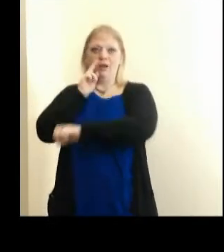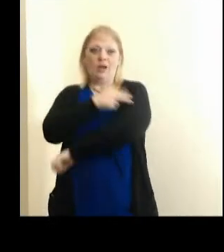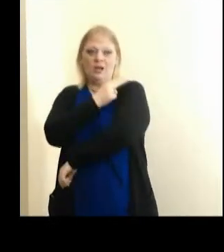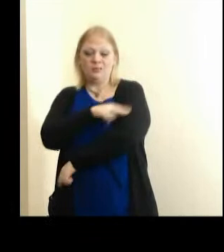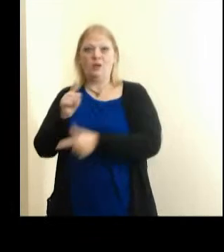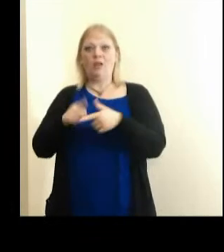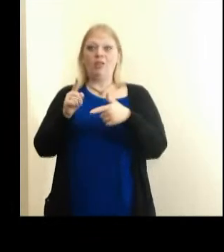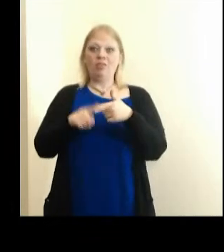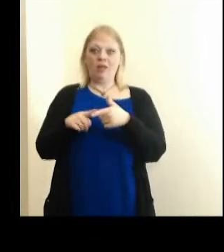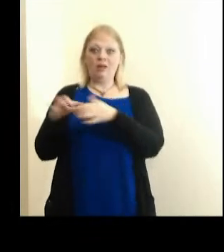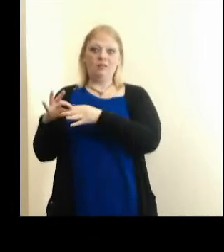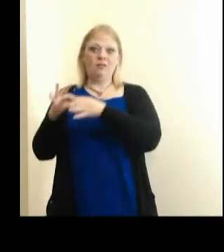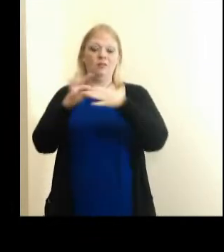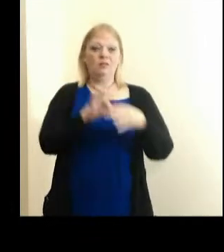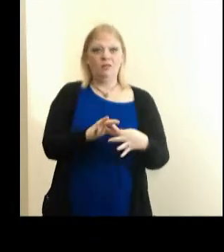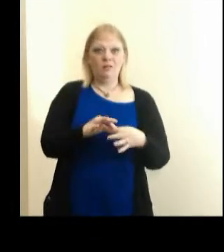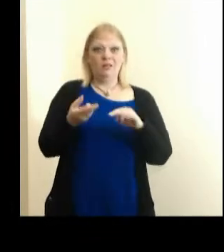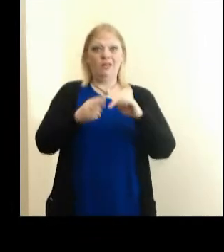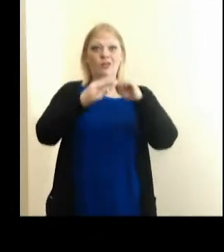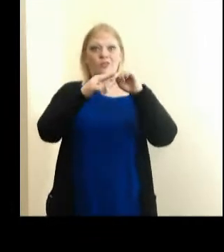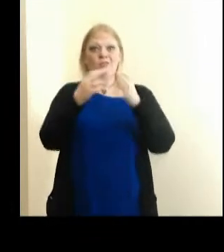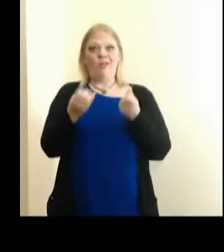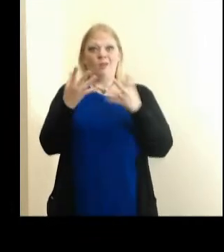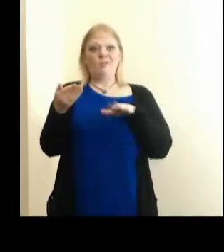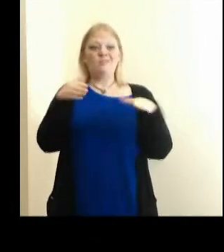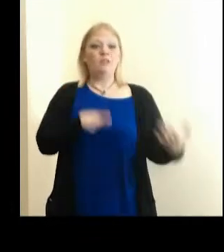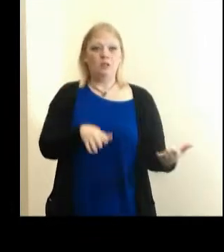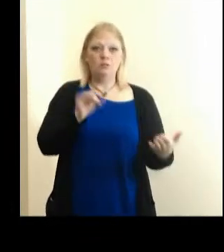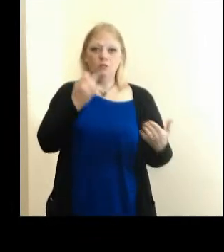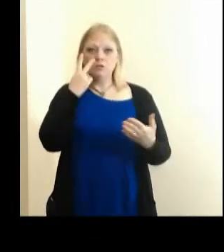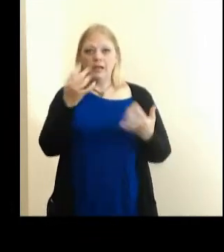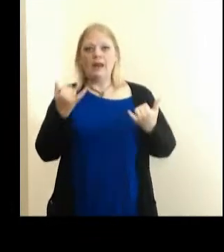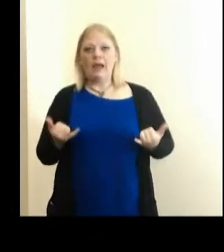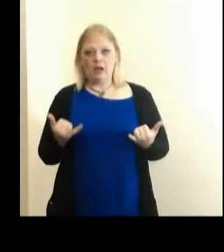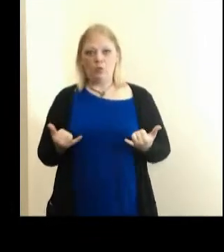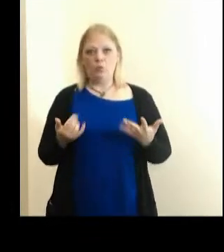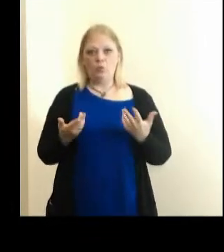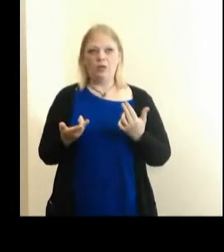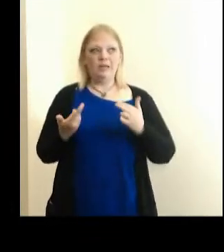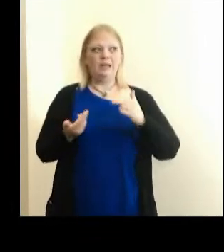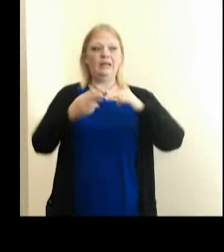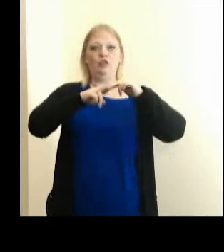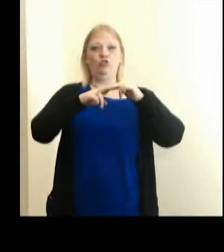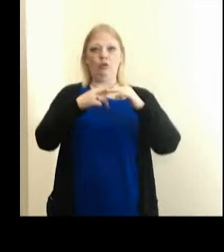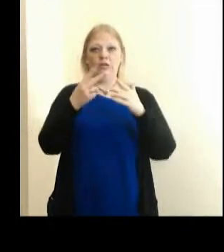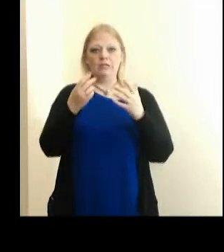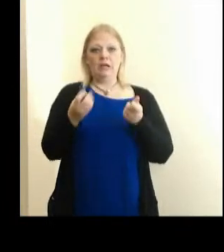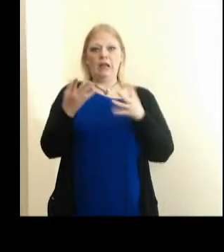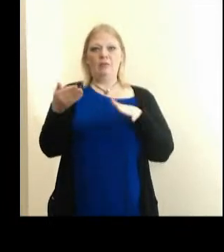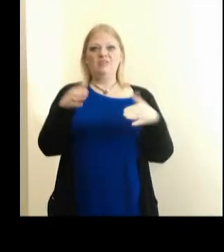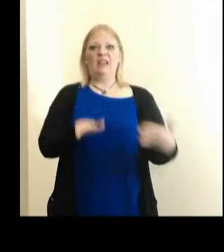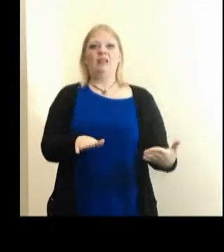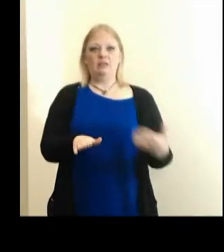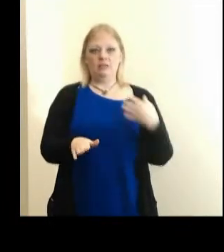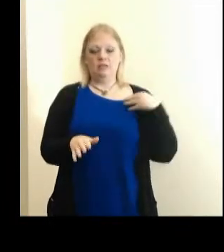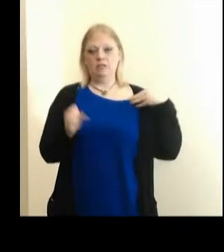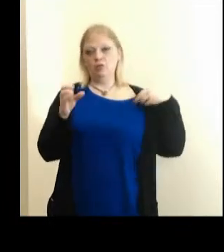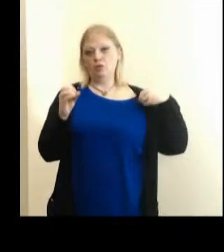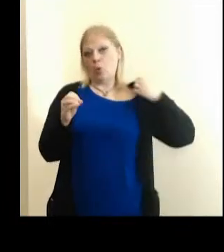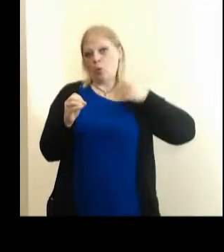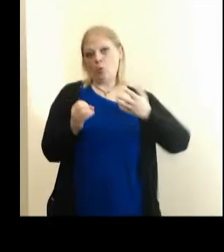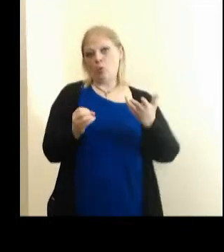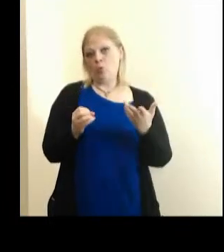in an increase in deaths. And that's what we're seeing now, is an increase in deaths.